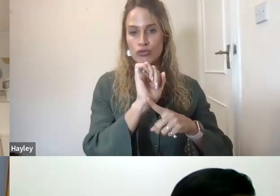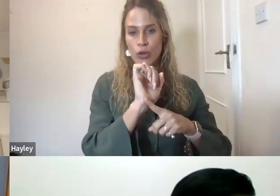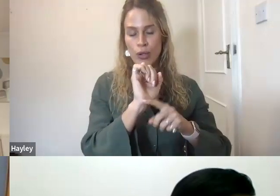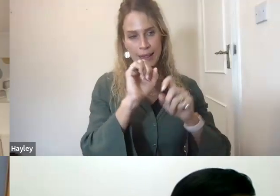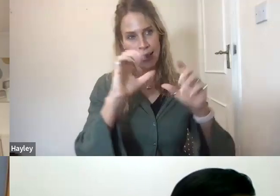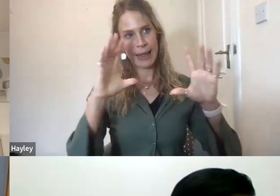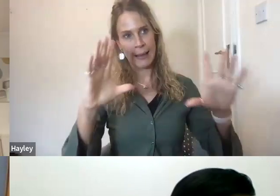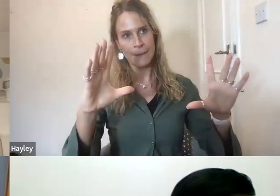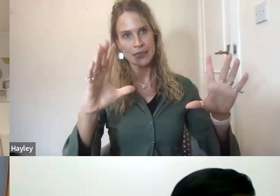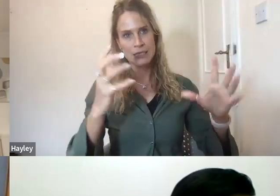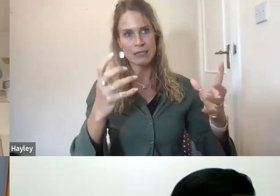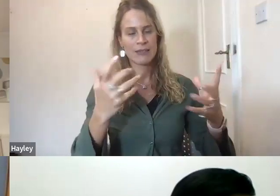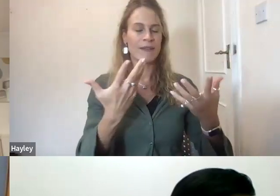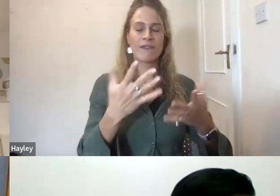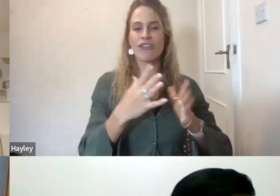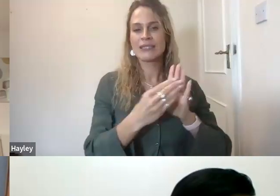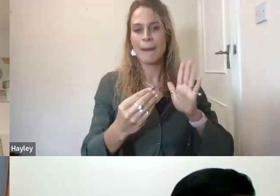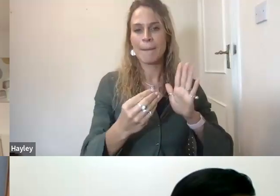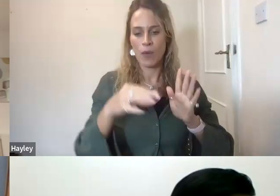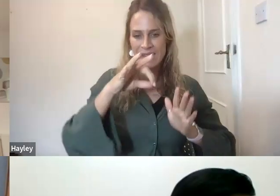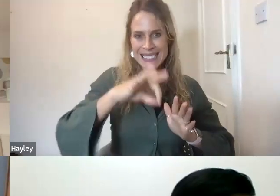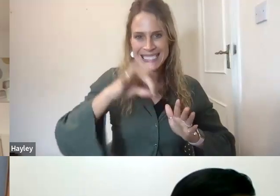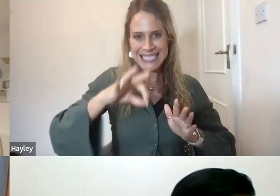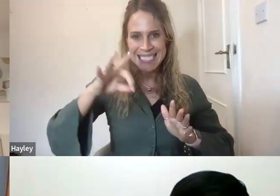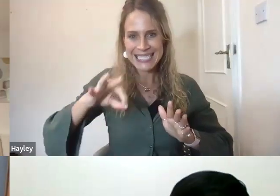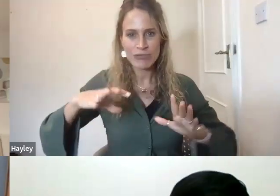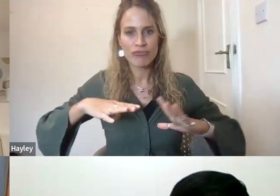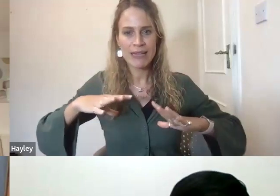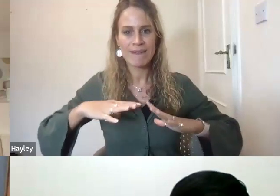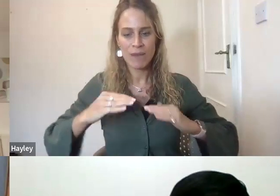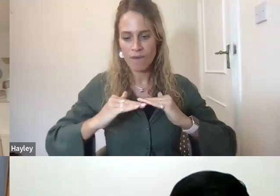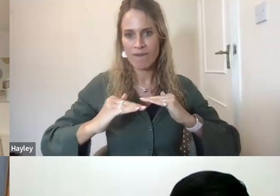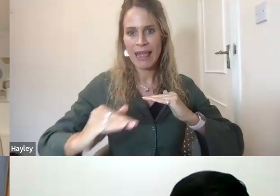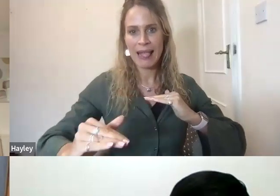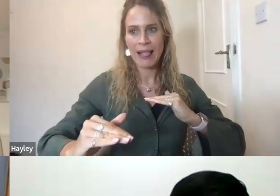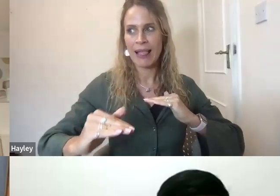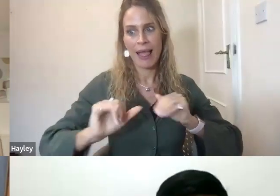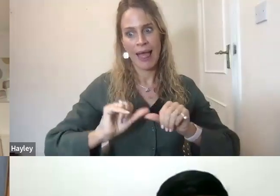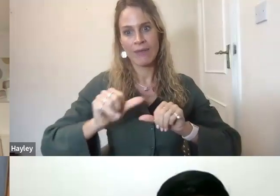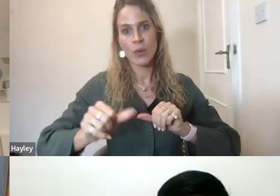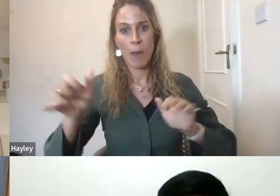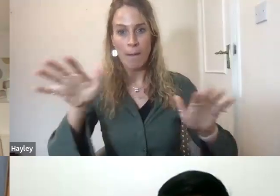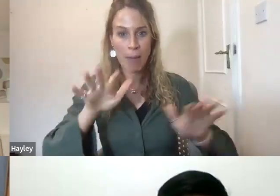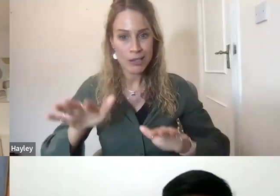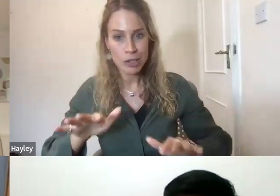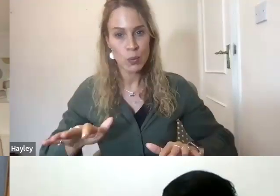getting the paddy seeds ready for the fields, and followed by monsoons. And I think,